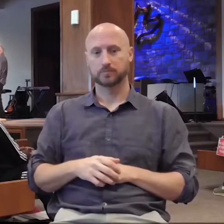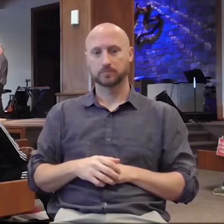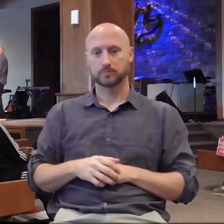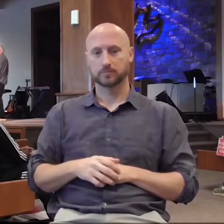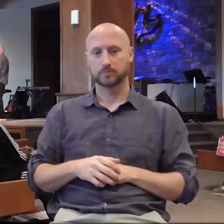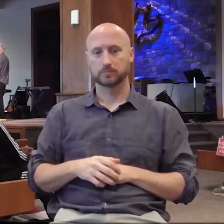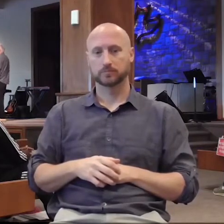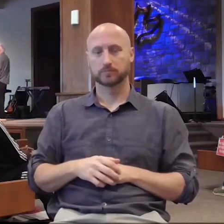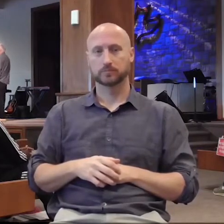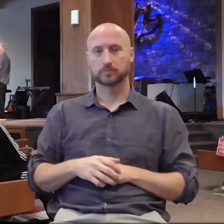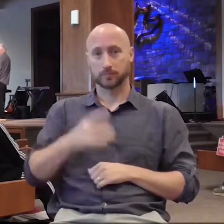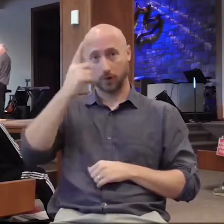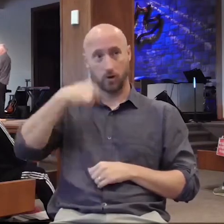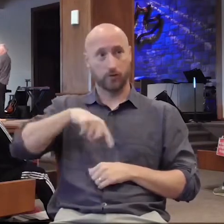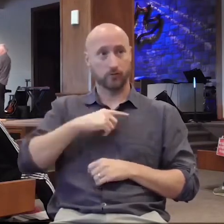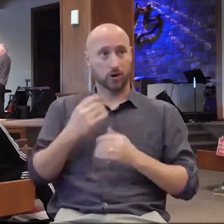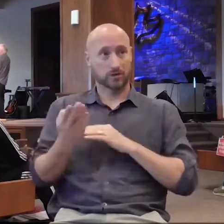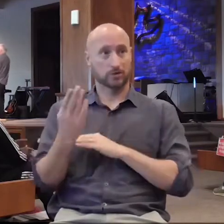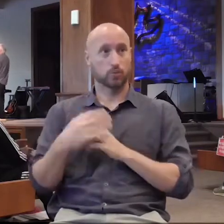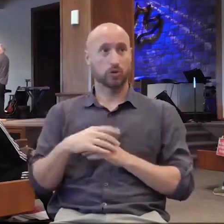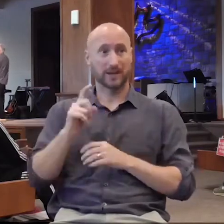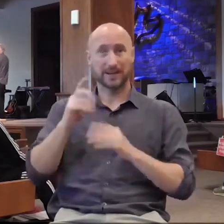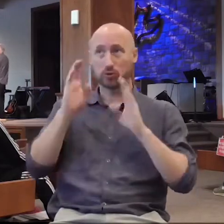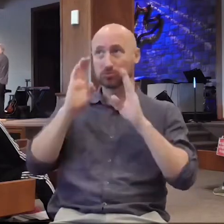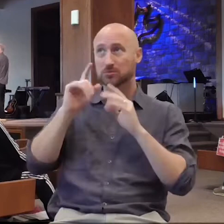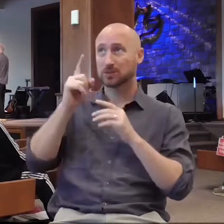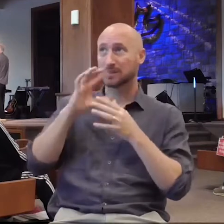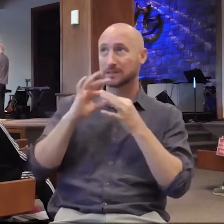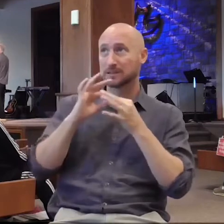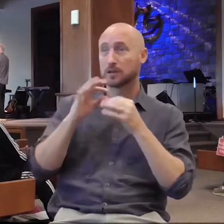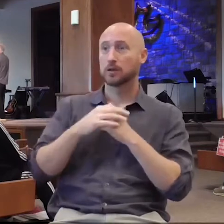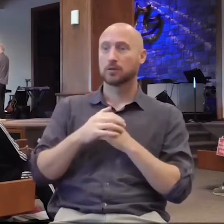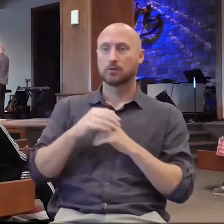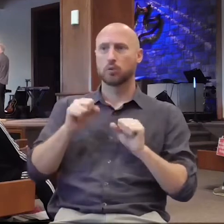Us this morning, we got to hear him saying to us, look, you can do all kinds of good stuff.